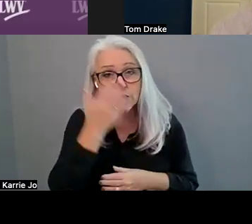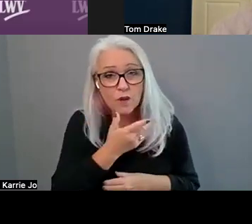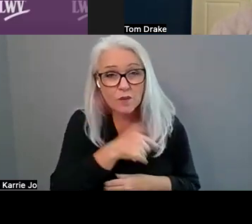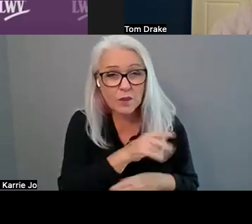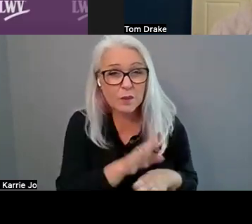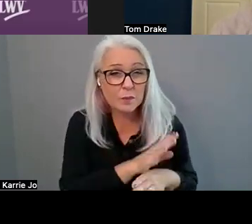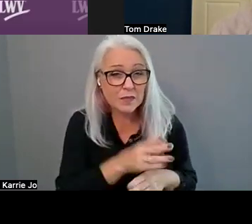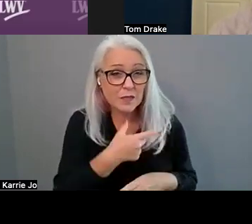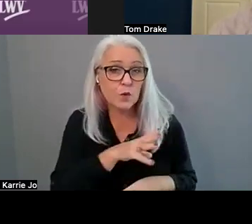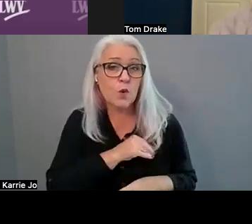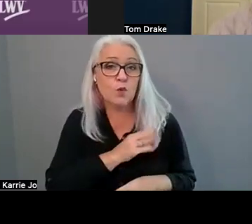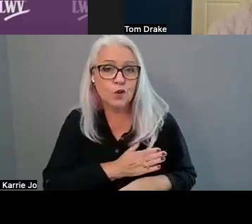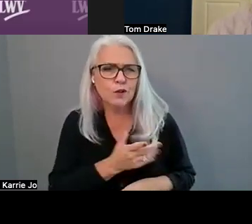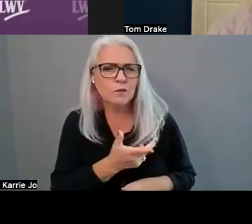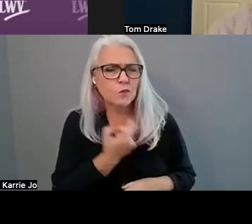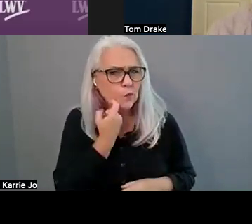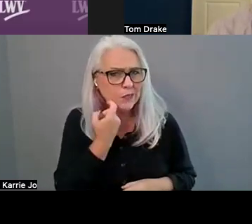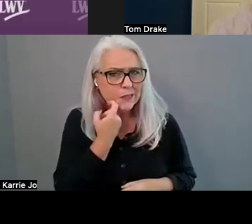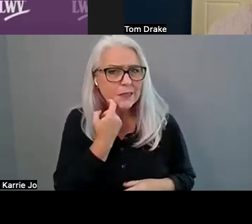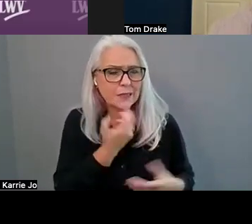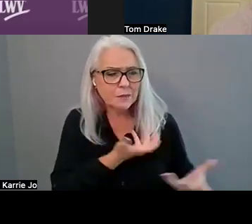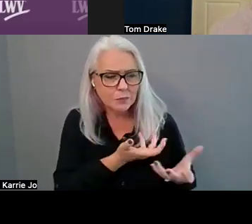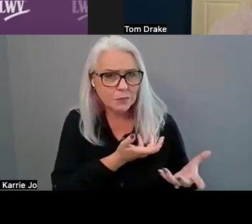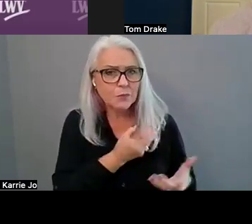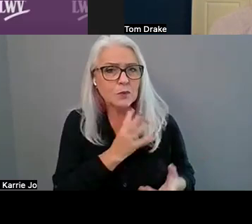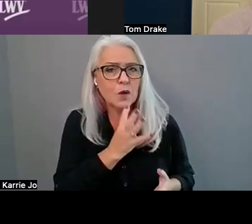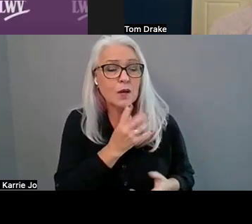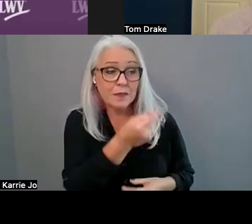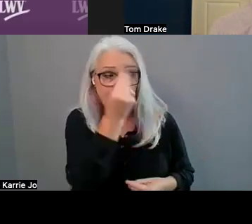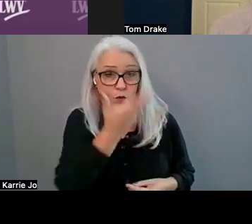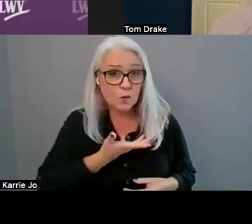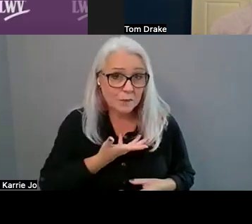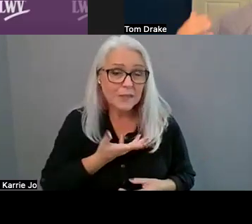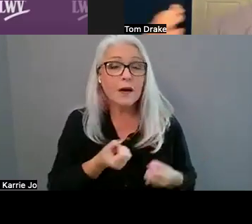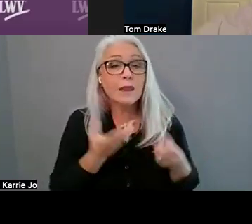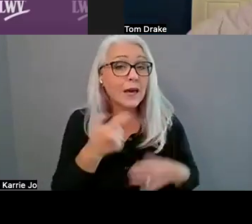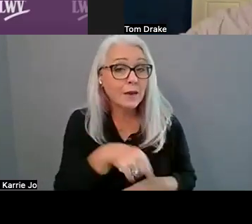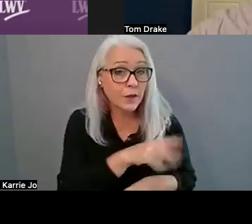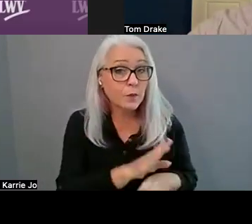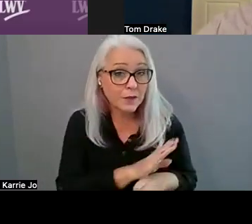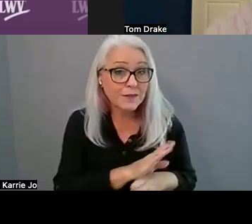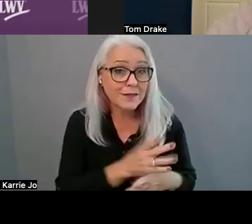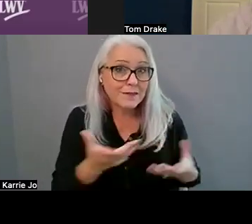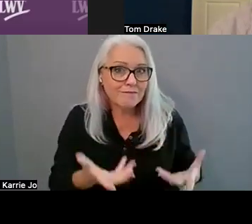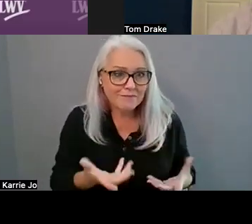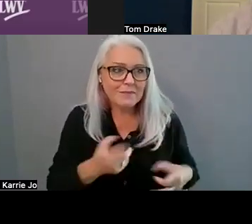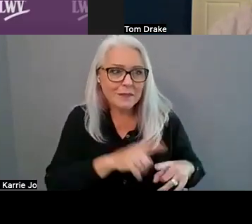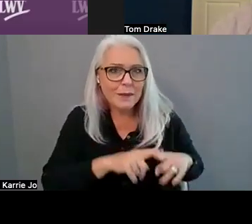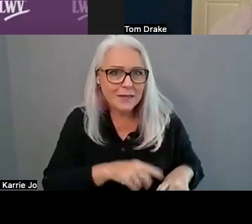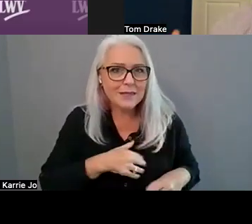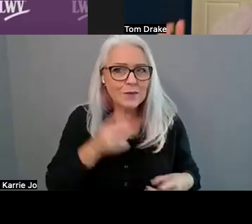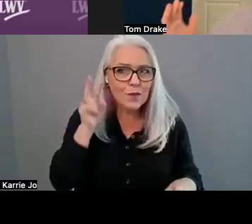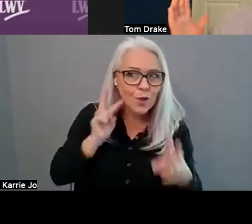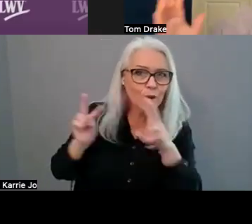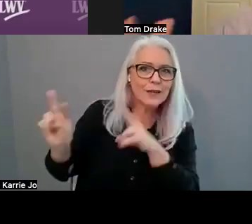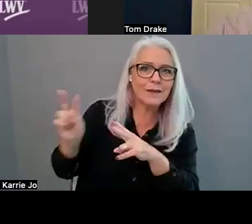the waterfront just recently, and what they had told me, a lot of their business relies on the view of the Hudson River. And then if